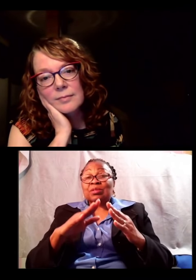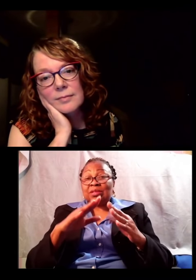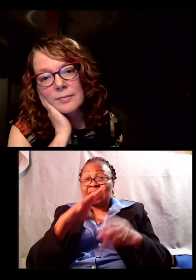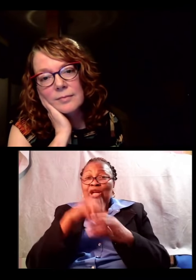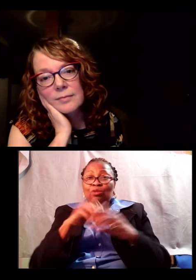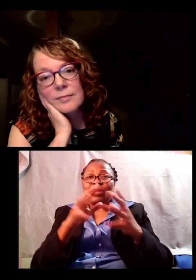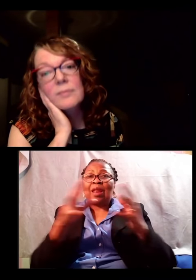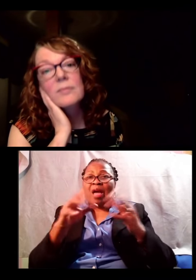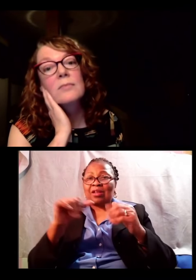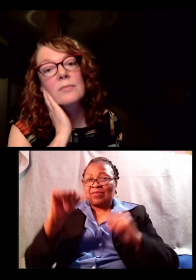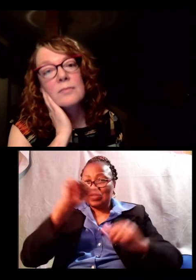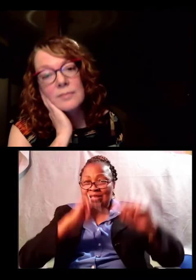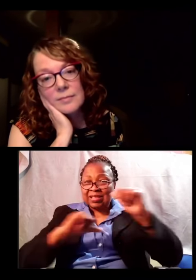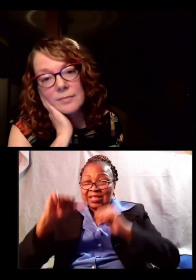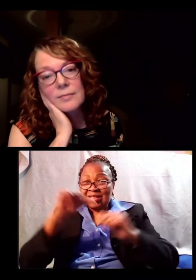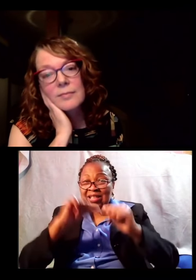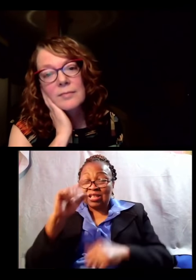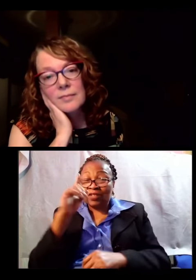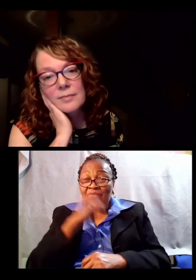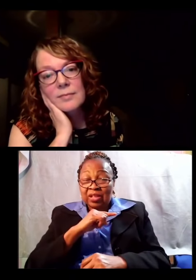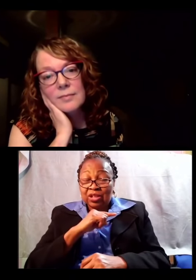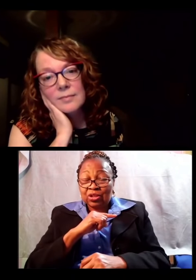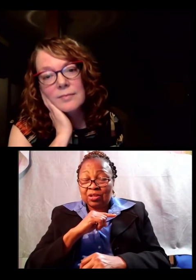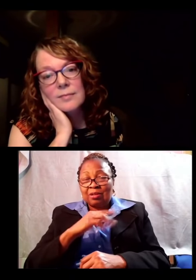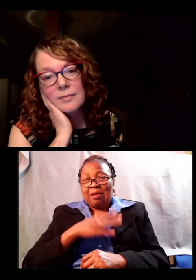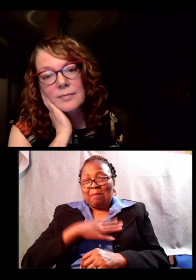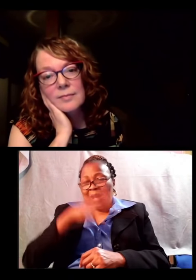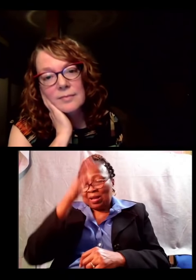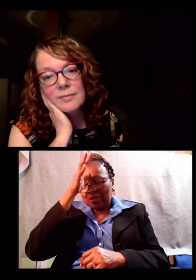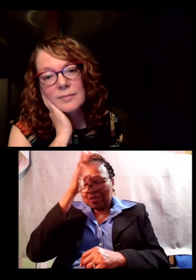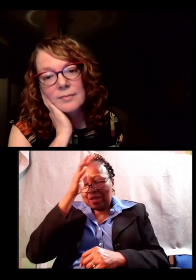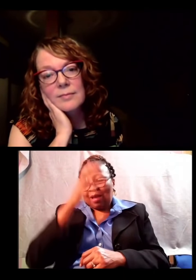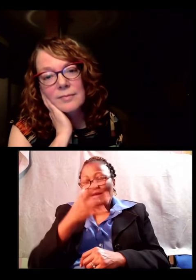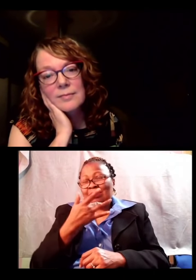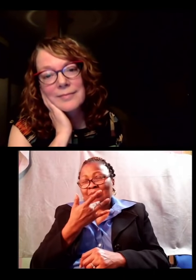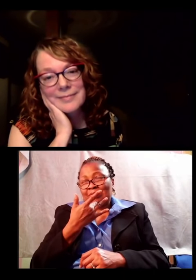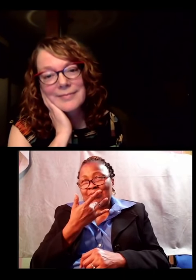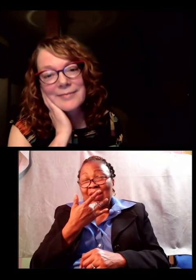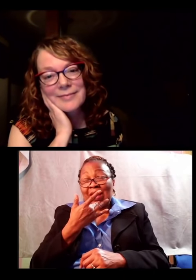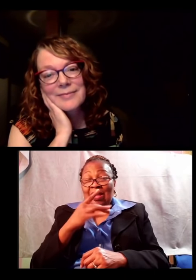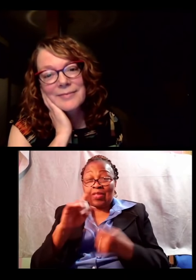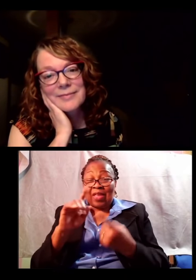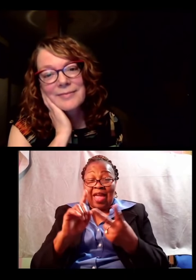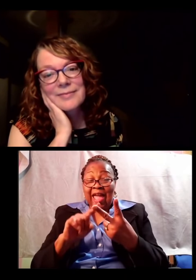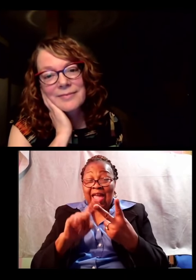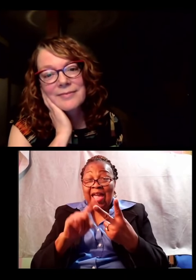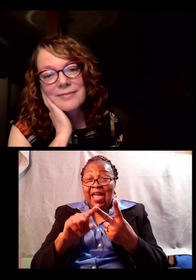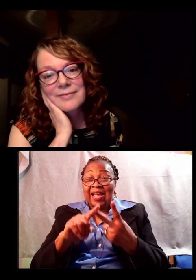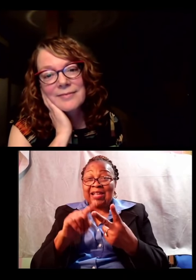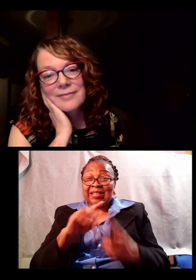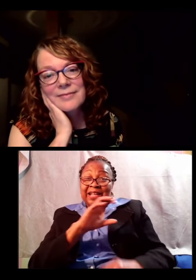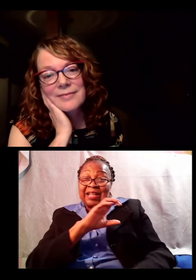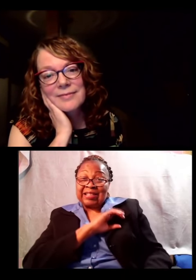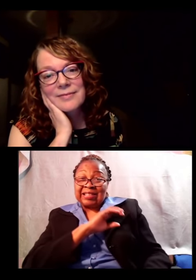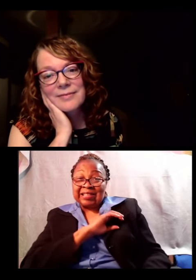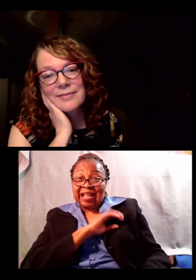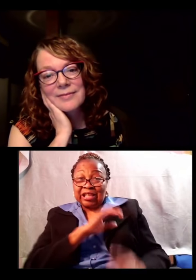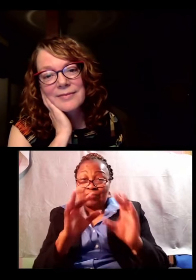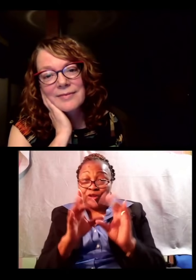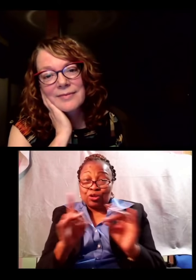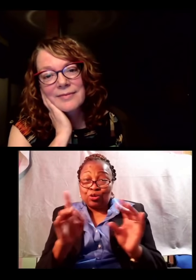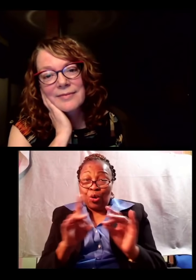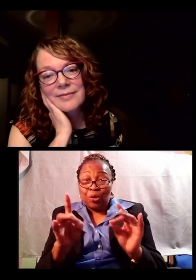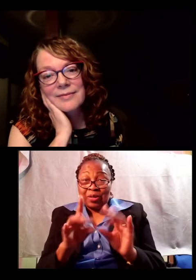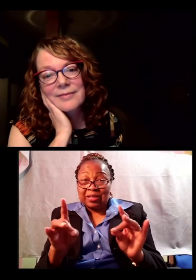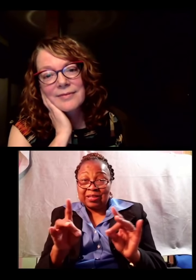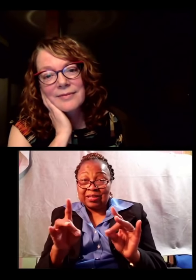fiction. So my dad had quite a leaning towards it, and detective stories. He liked to read sci-fi and detective stories. So we